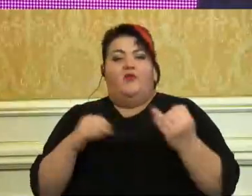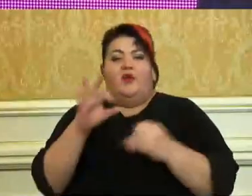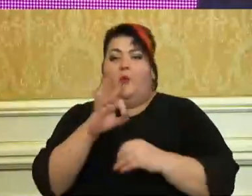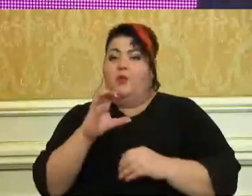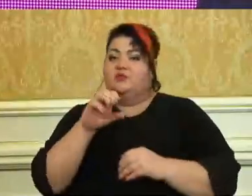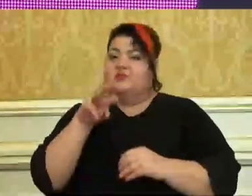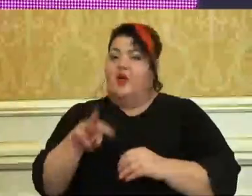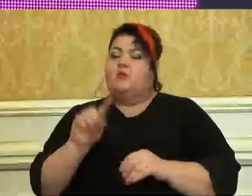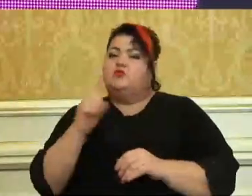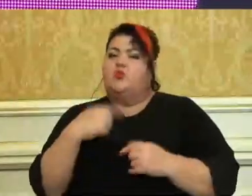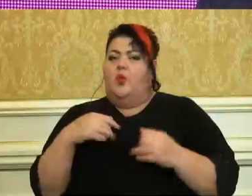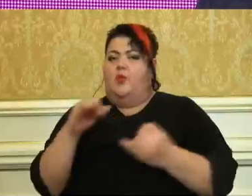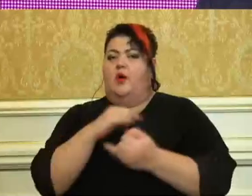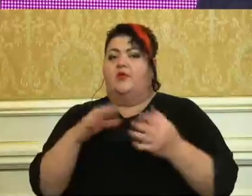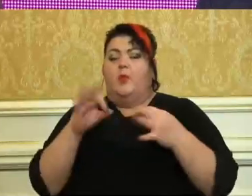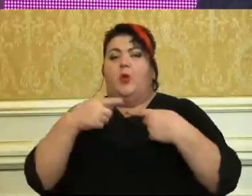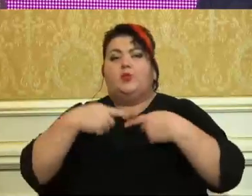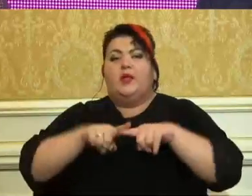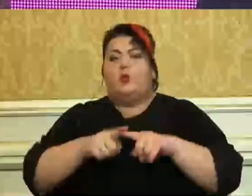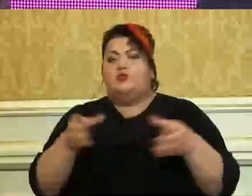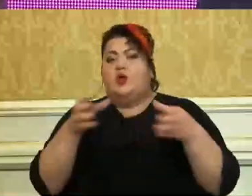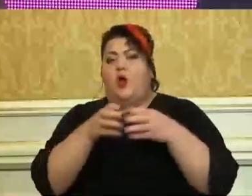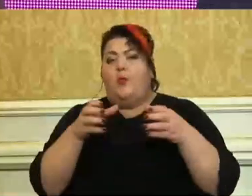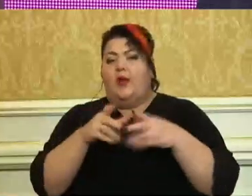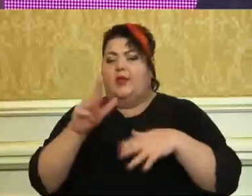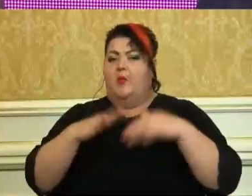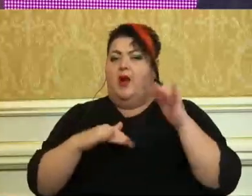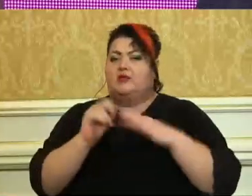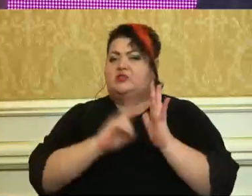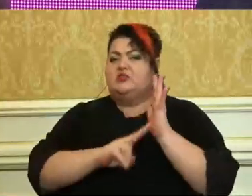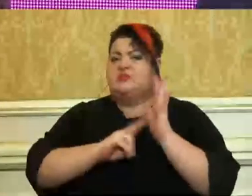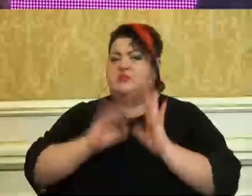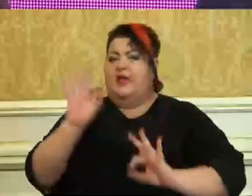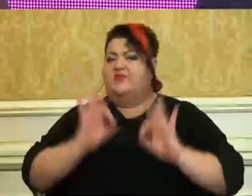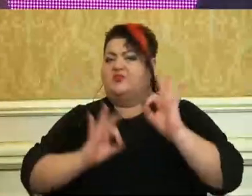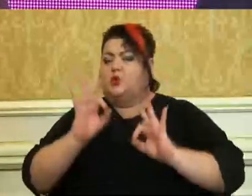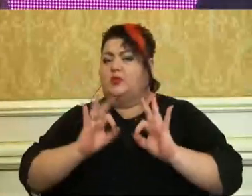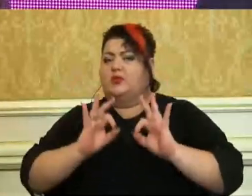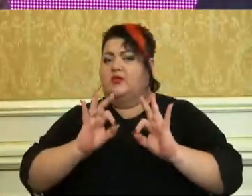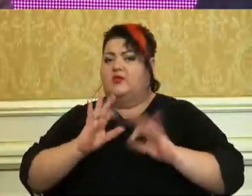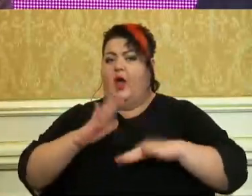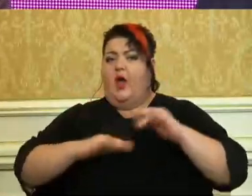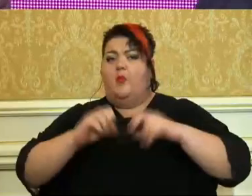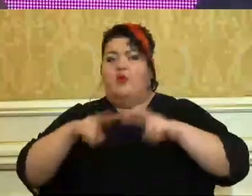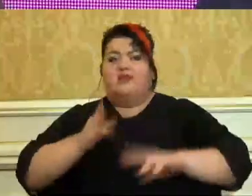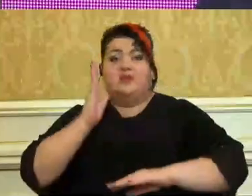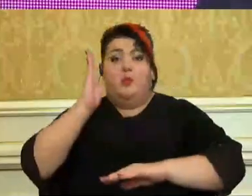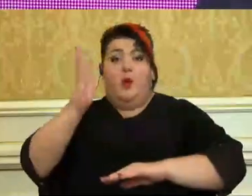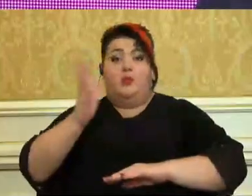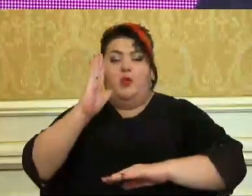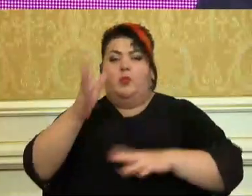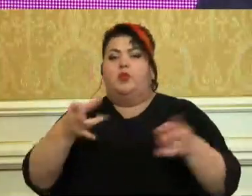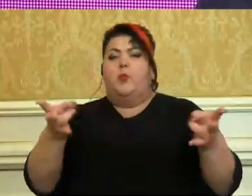in charge of this type of protections. When we're just talking about STEM, technological companies, about 70% of the